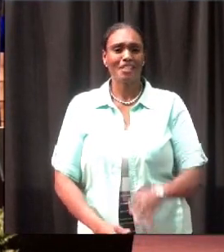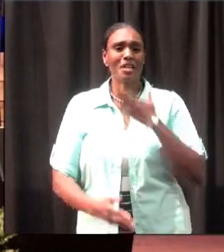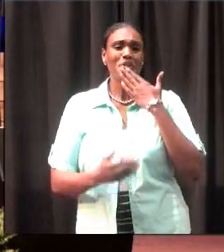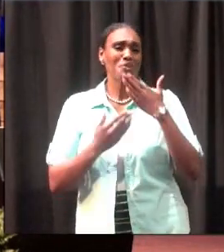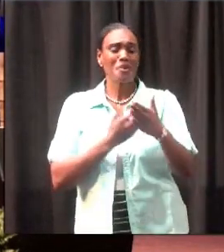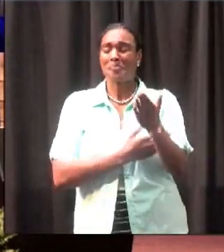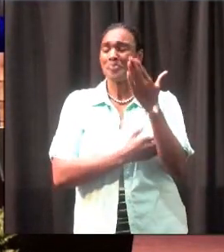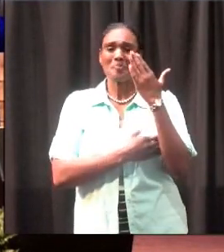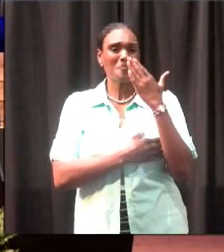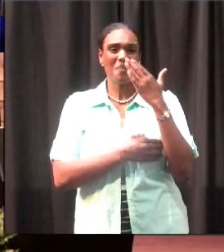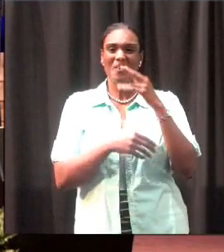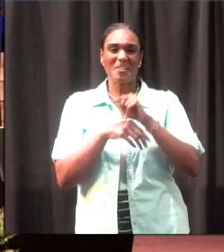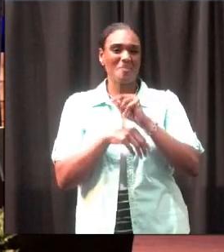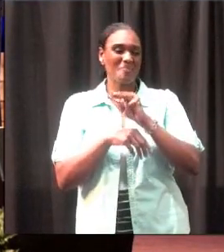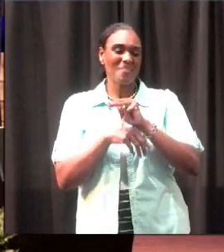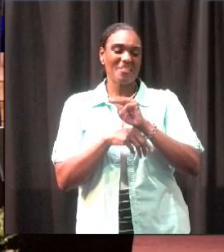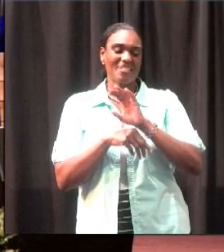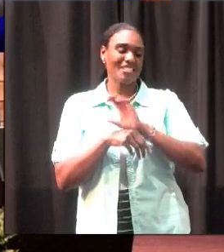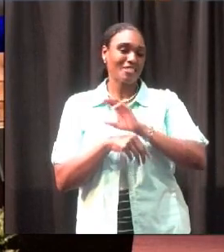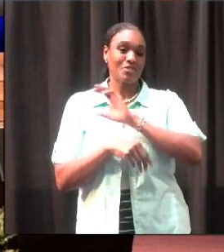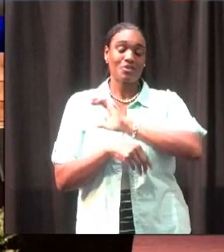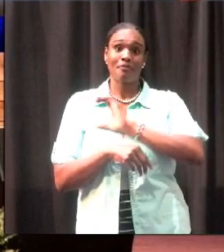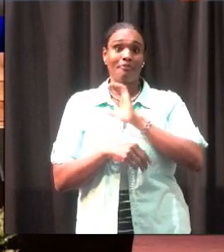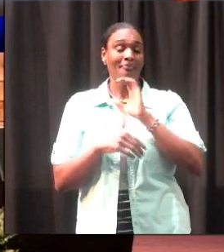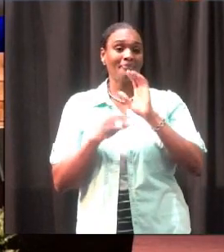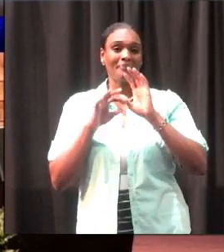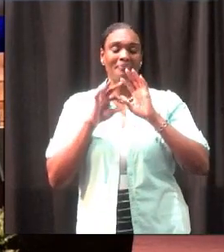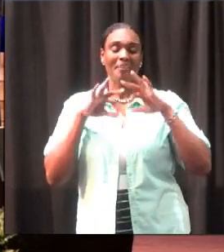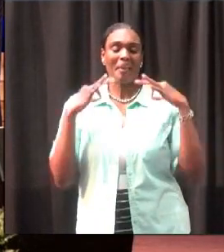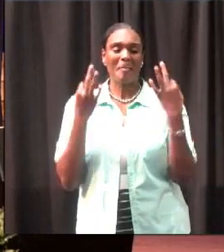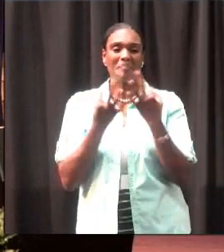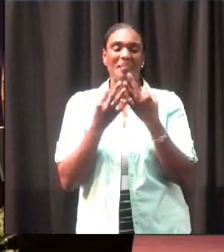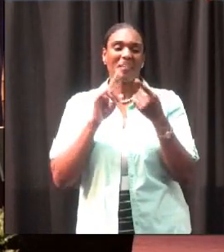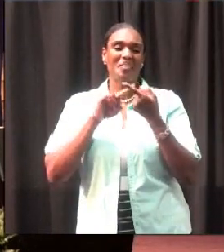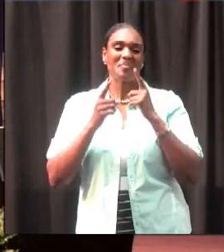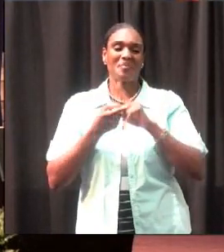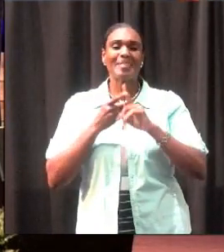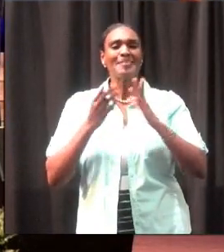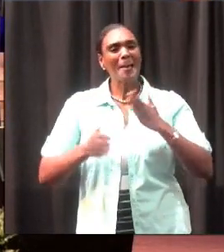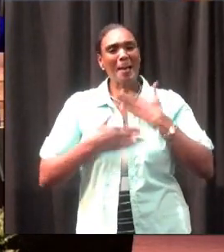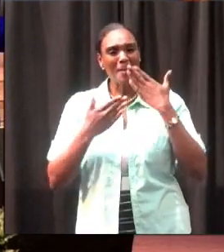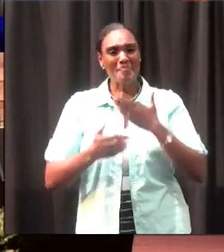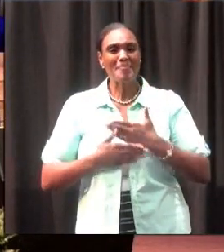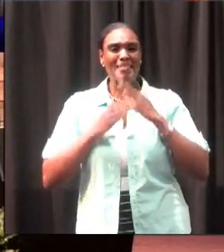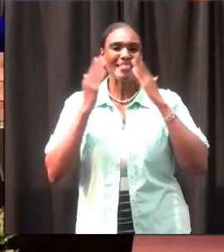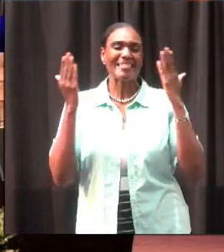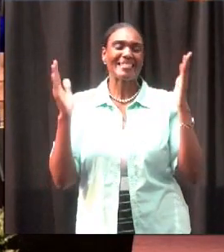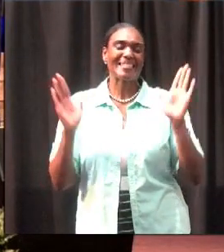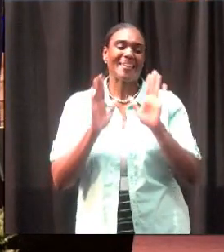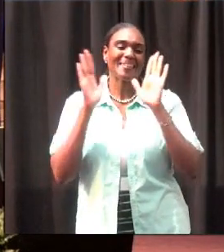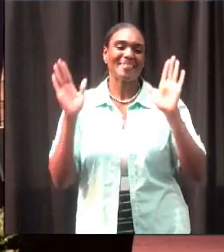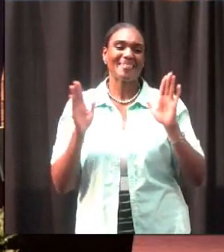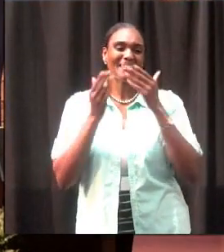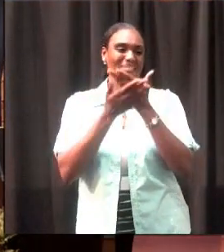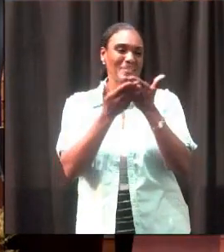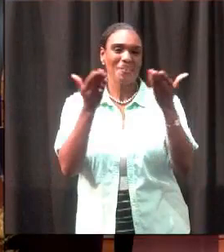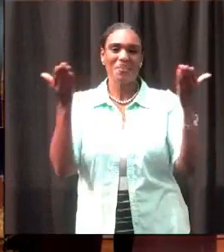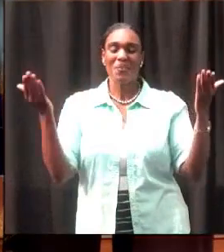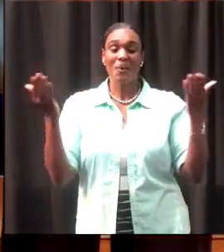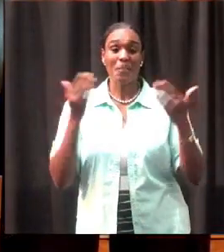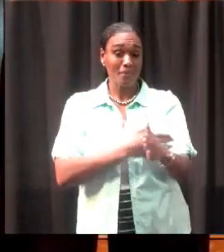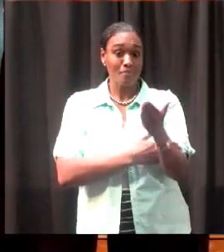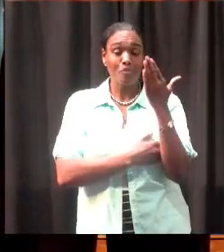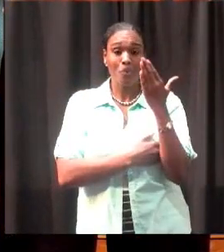Good morning, New Mercies family and friends, and happy Sunday to you all. This morning I'll be reading